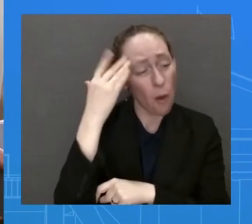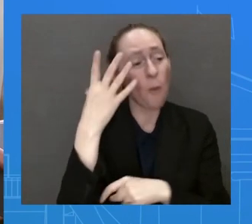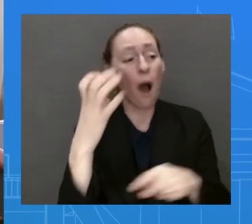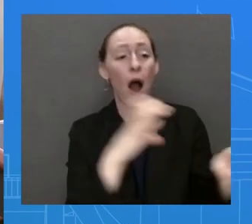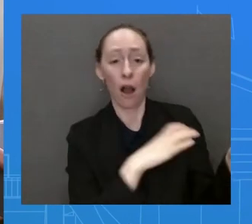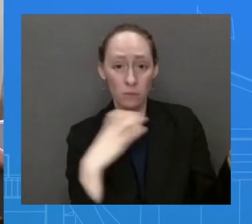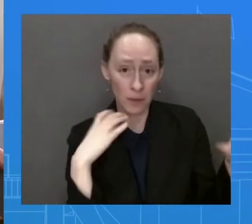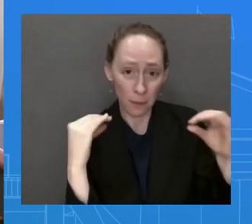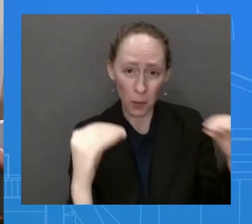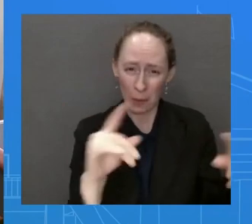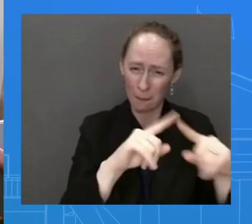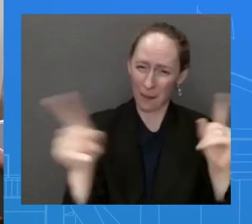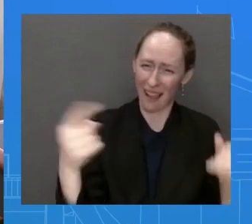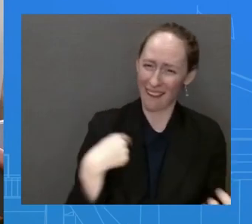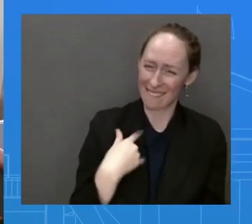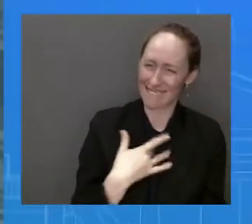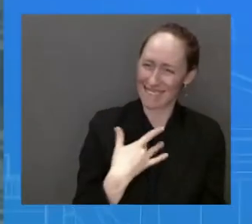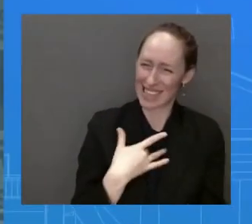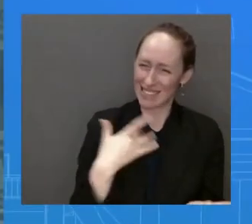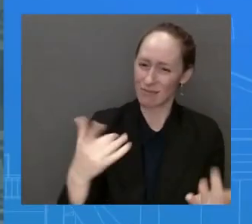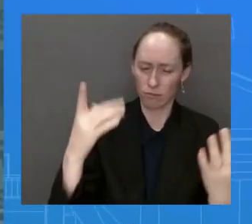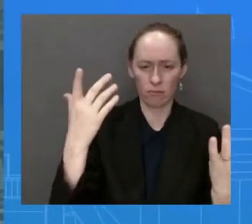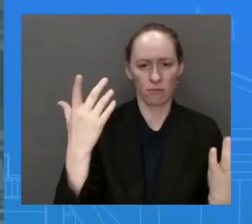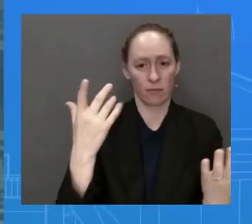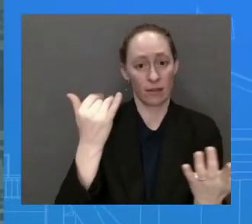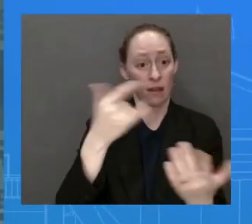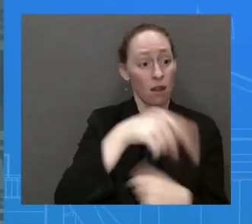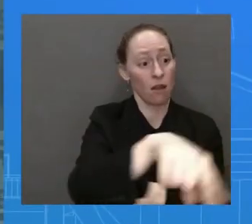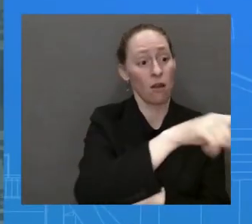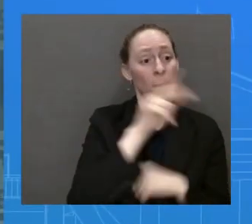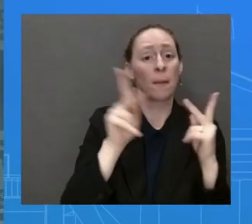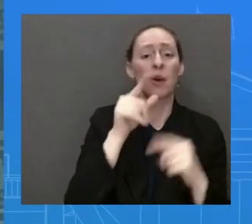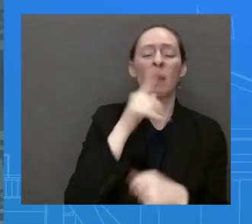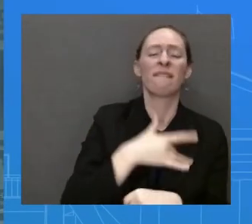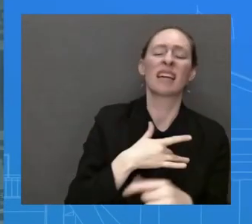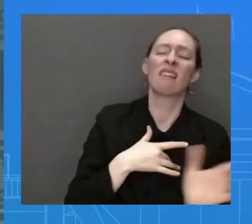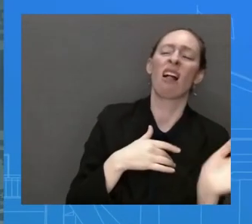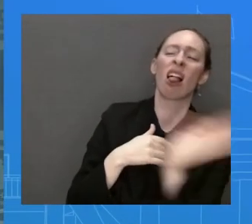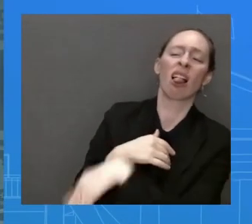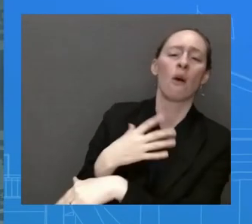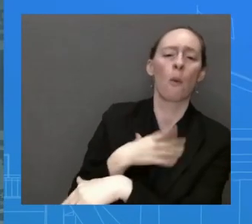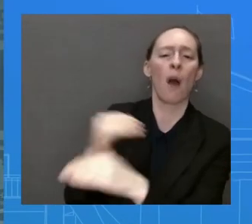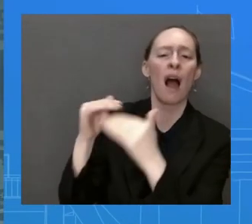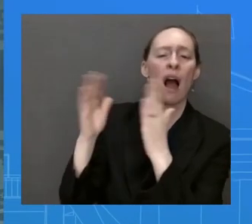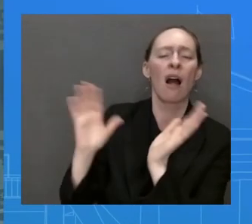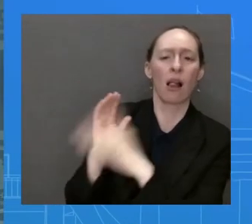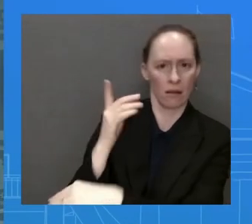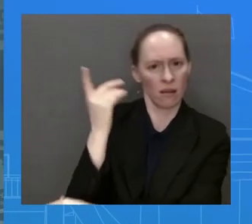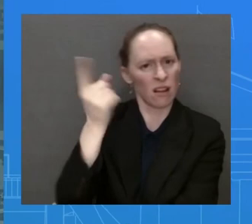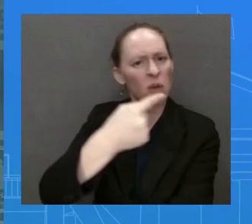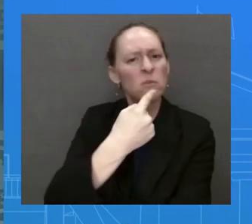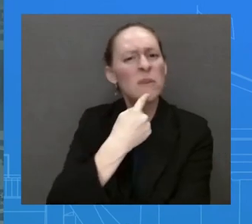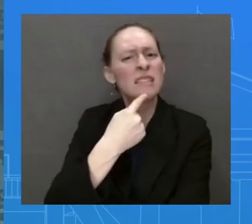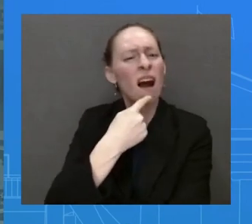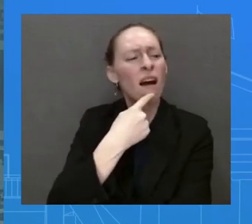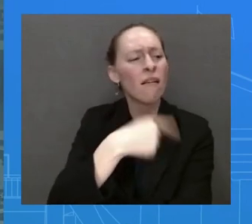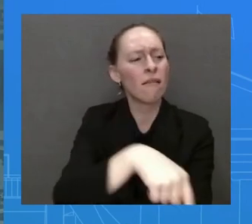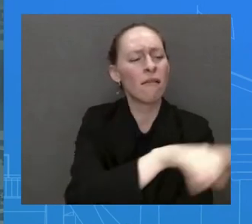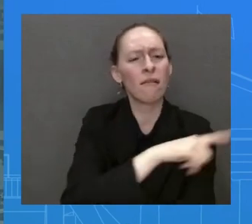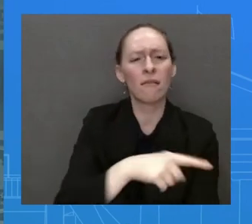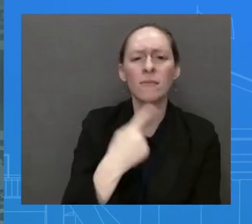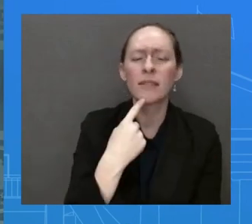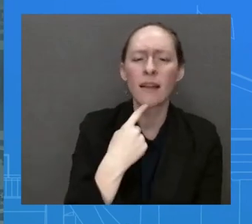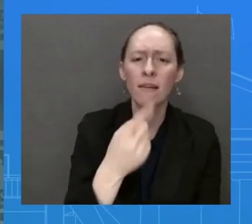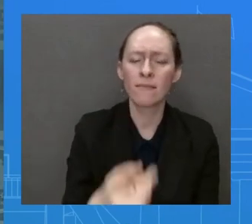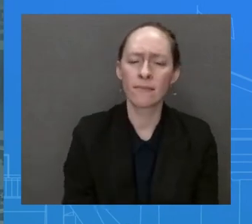White House is not doing enough? Well, as I've been in this role as senior advisor to the president since June of last